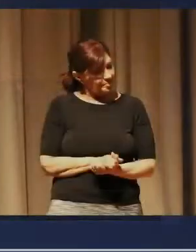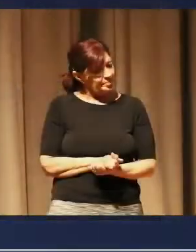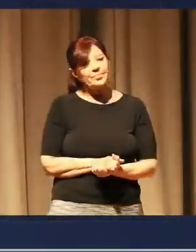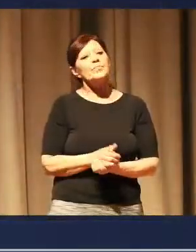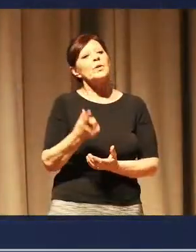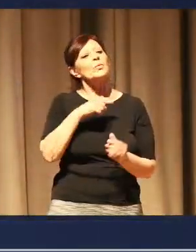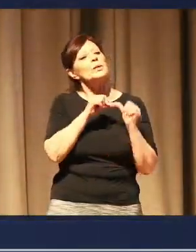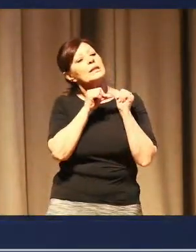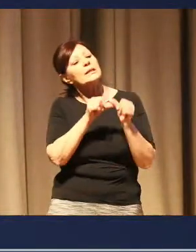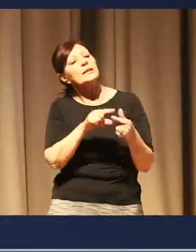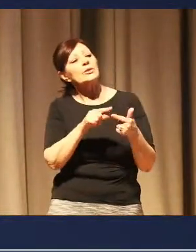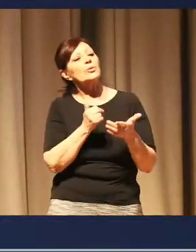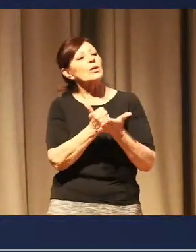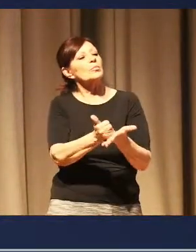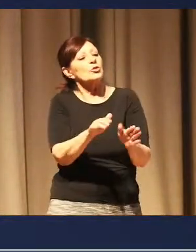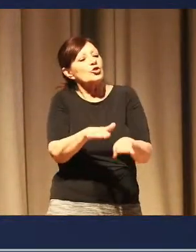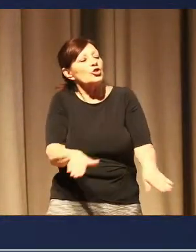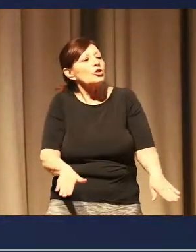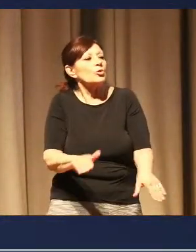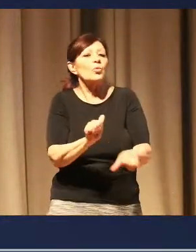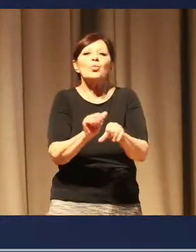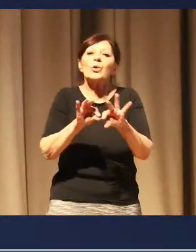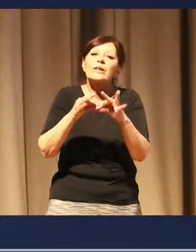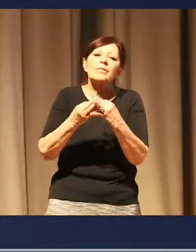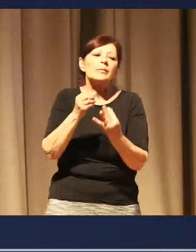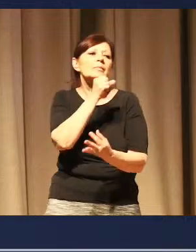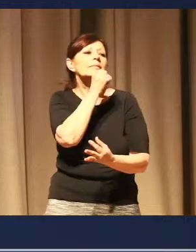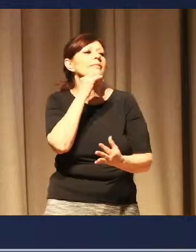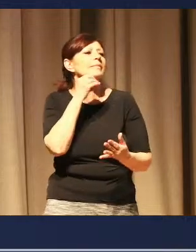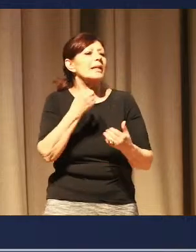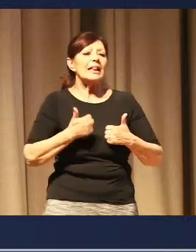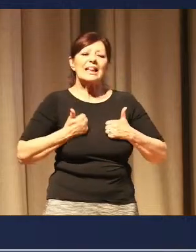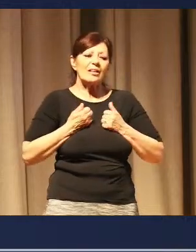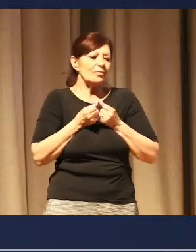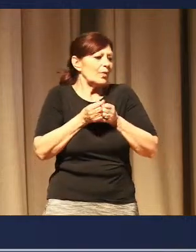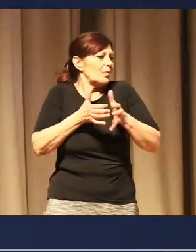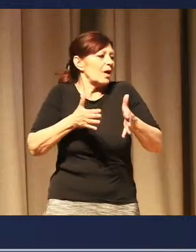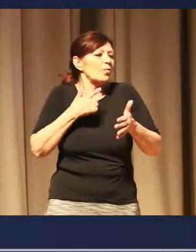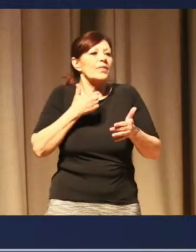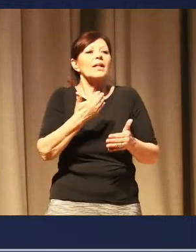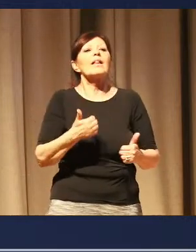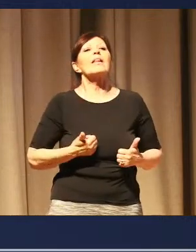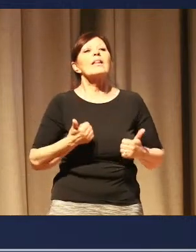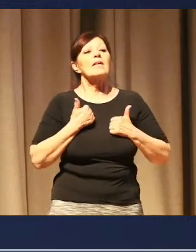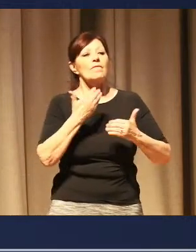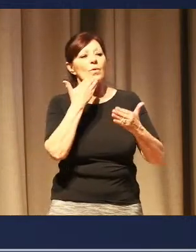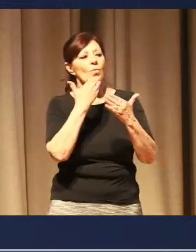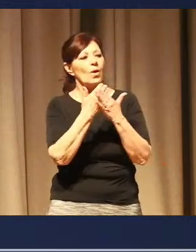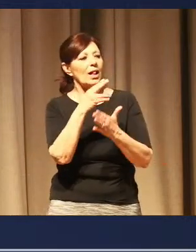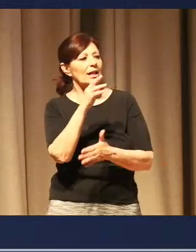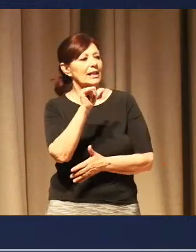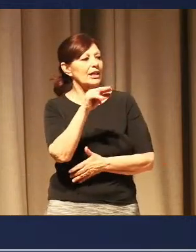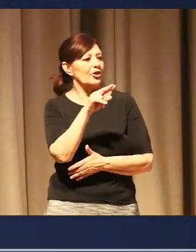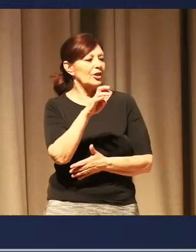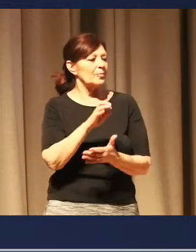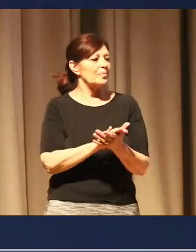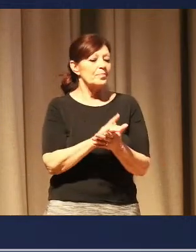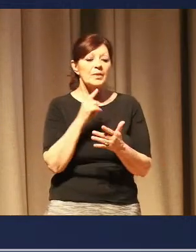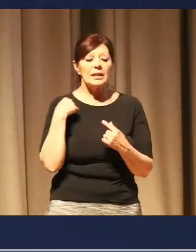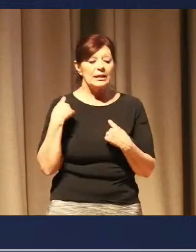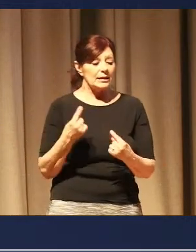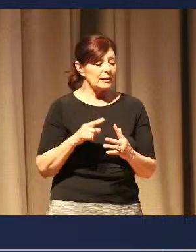We continue to help children's working family and seniors live and thrive with our Live Well Erie initiative. Since its inception